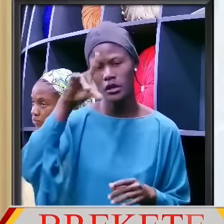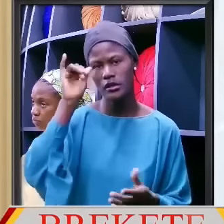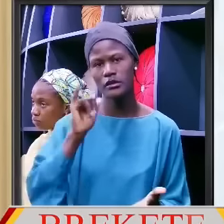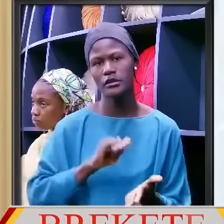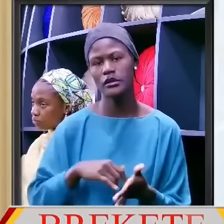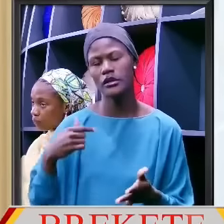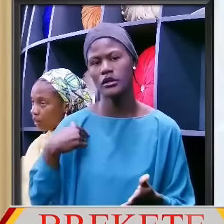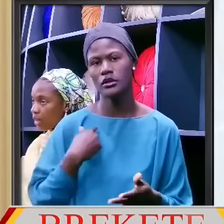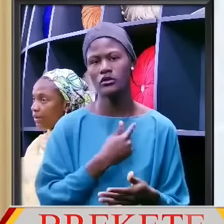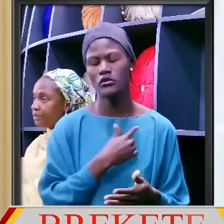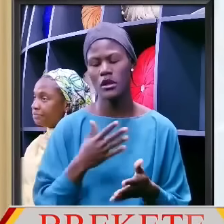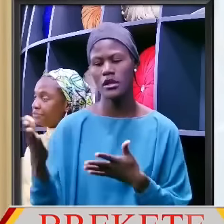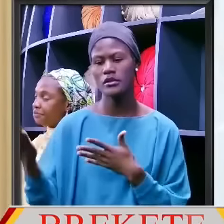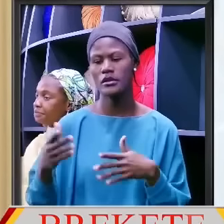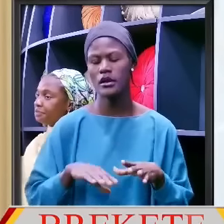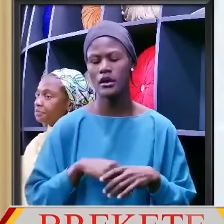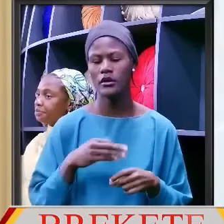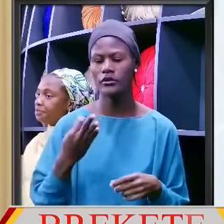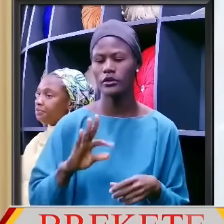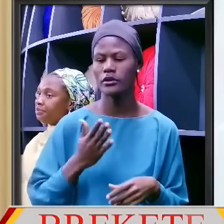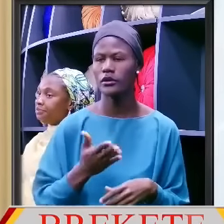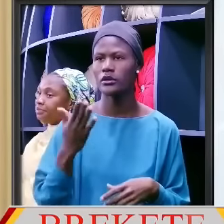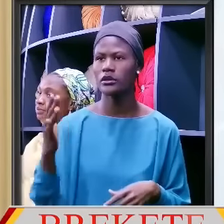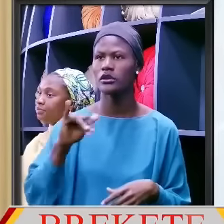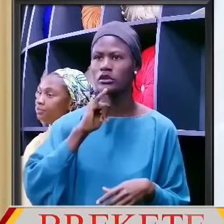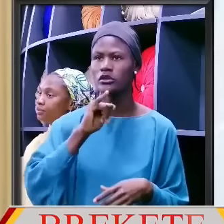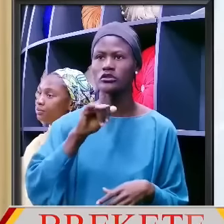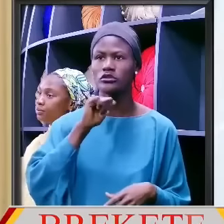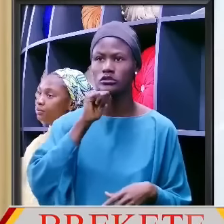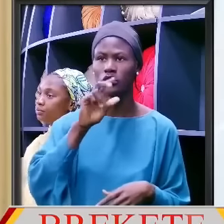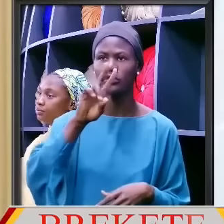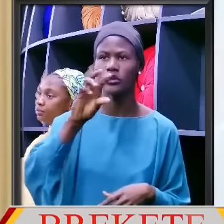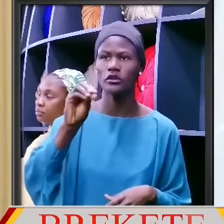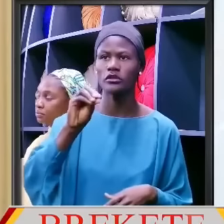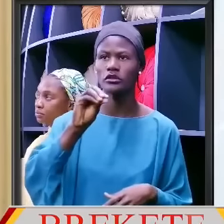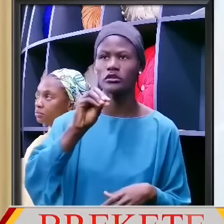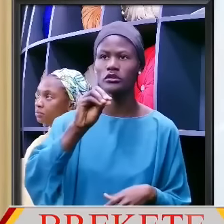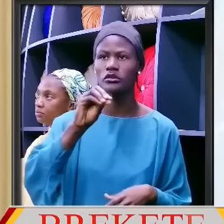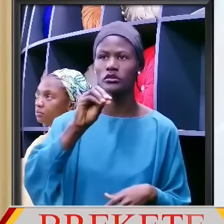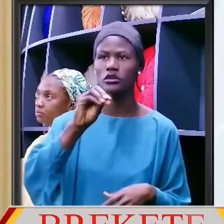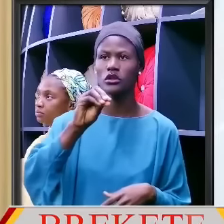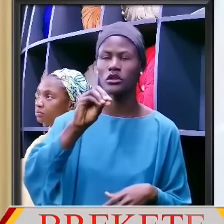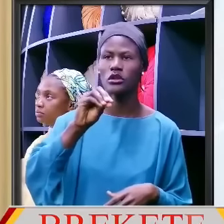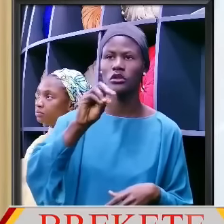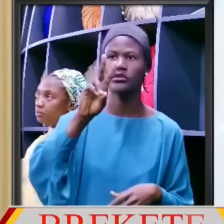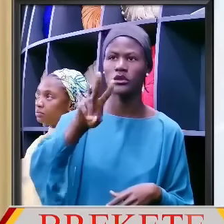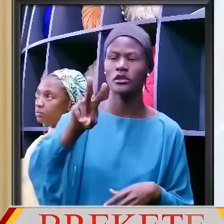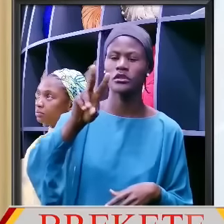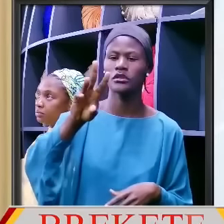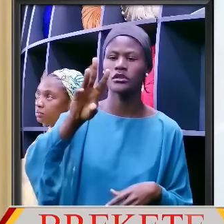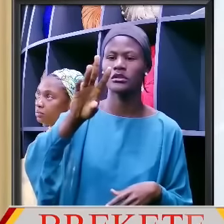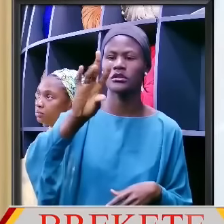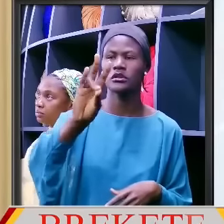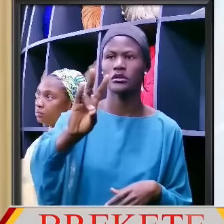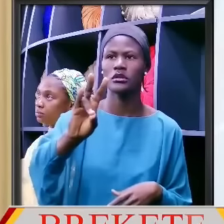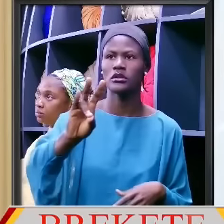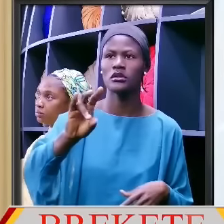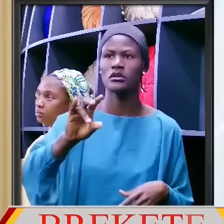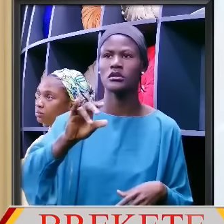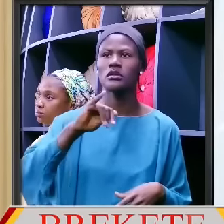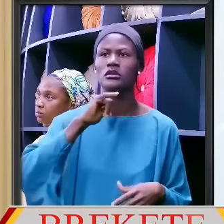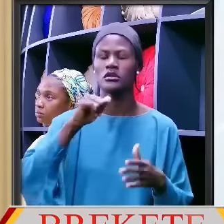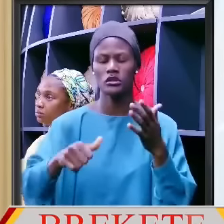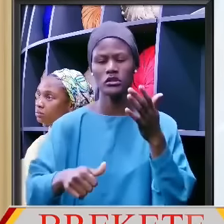the lesson where we take out of this, not be 2027, no. Now the fact say, a